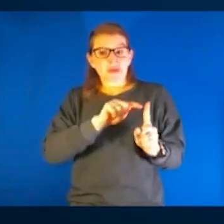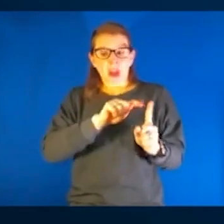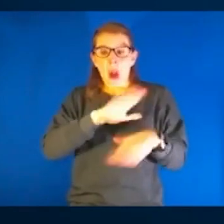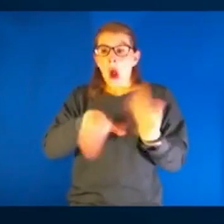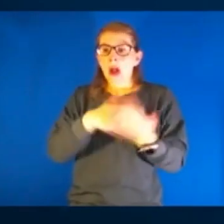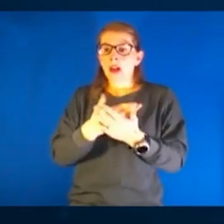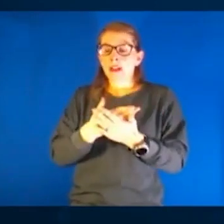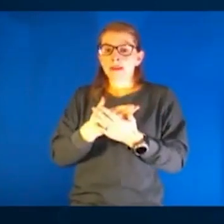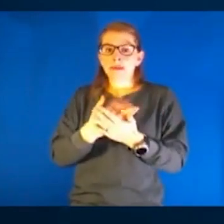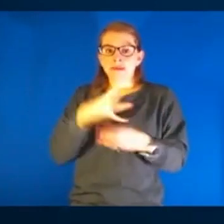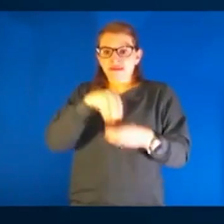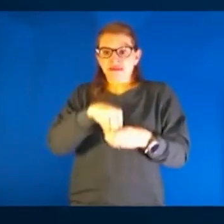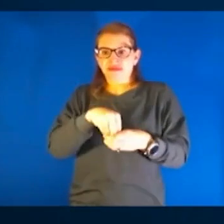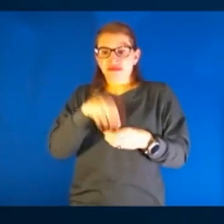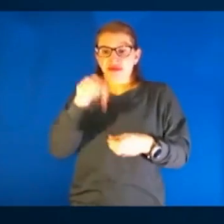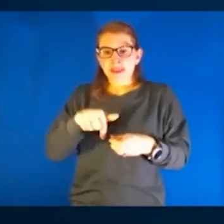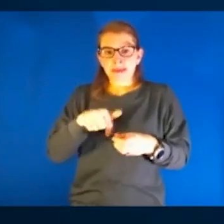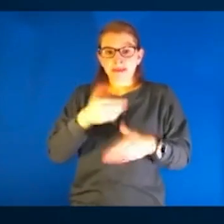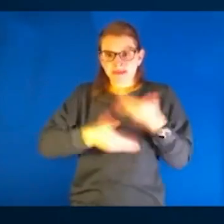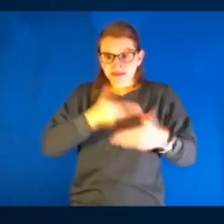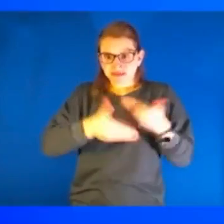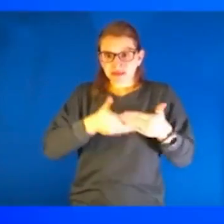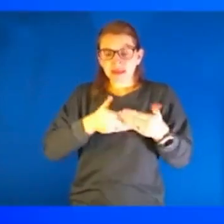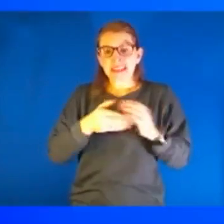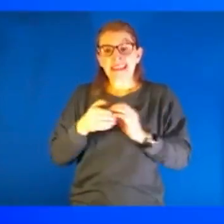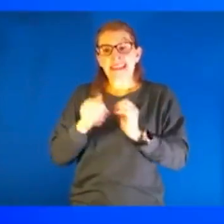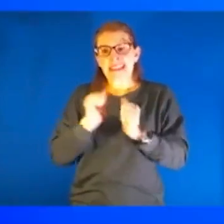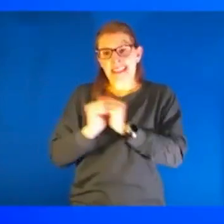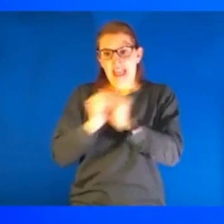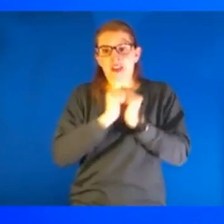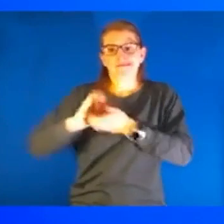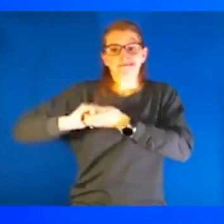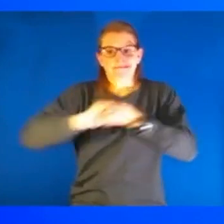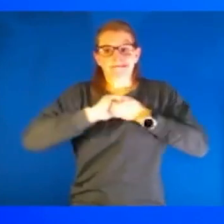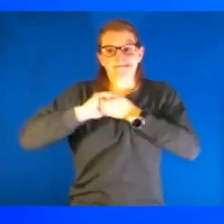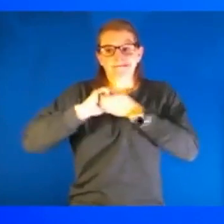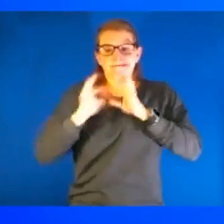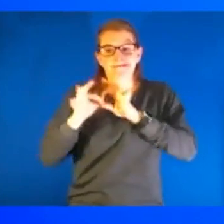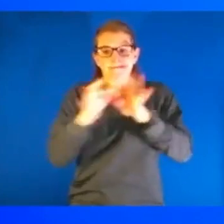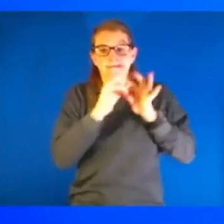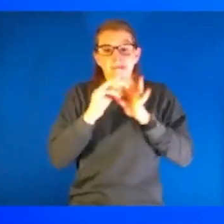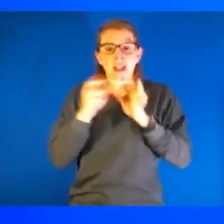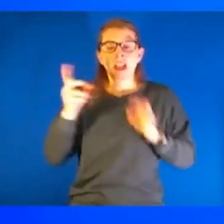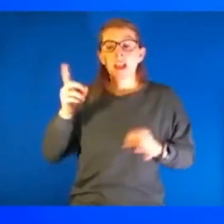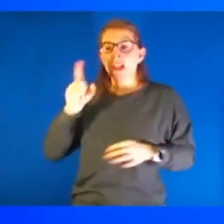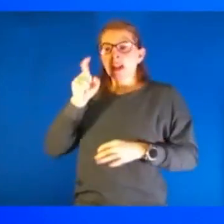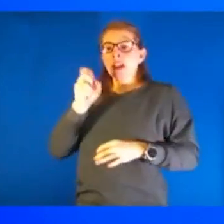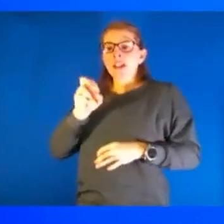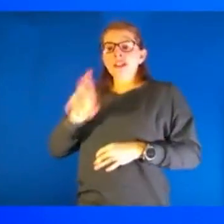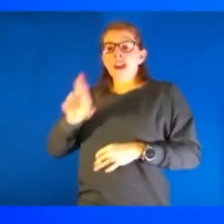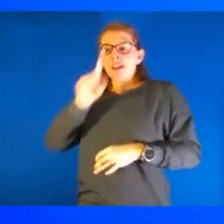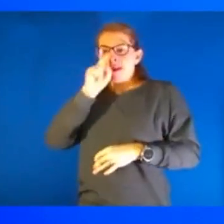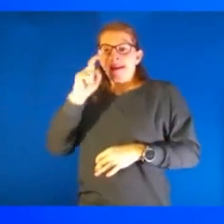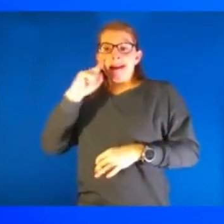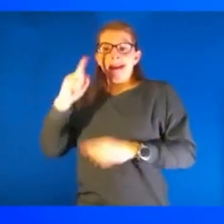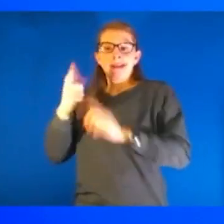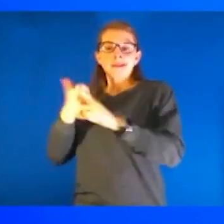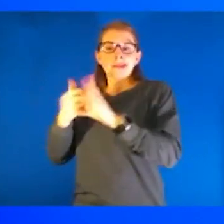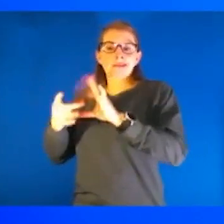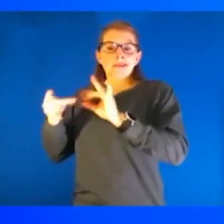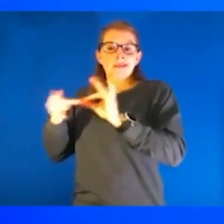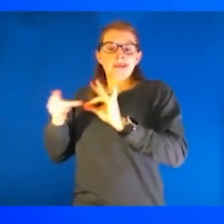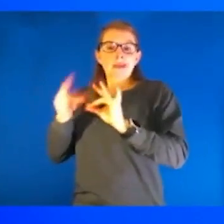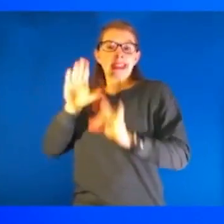That's right. We are all in it together, as Dr. Hawkinson was even mentioning back to, his experience